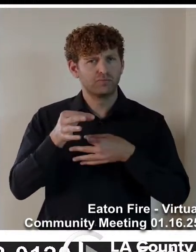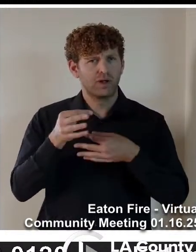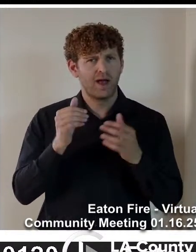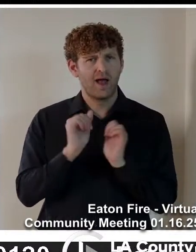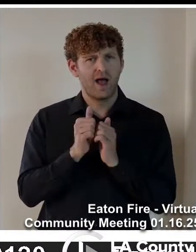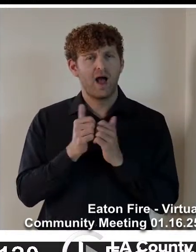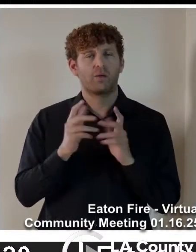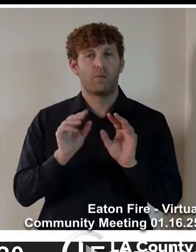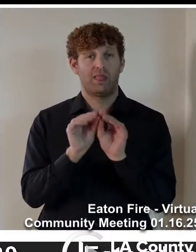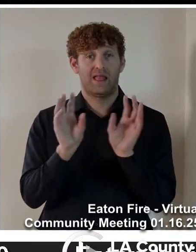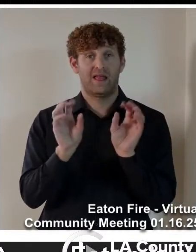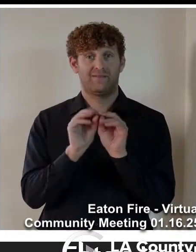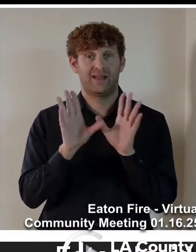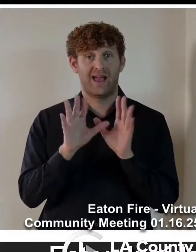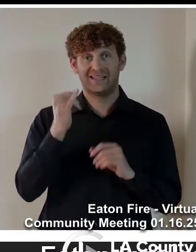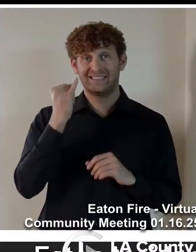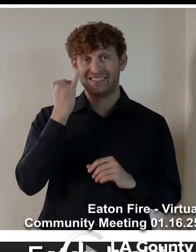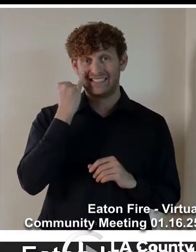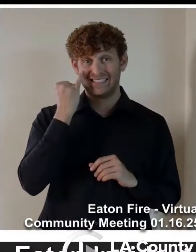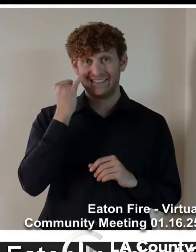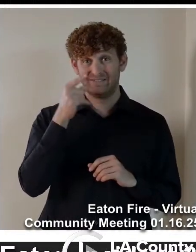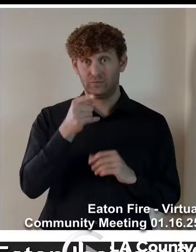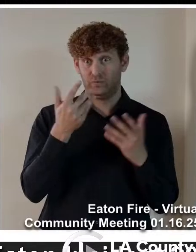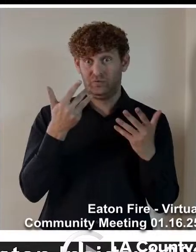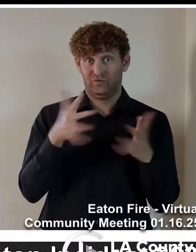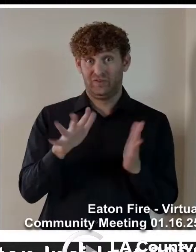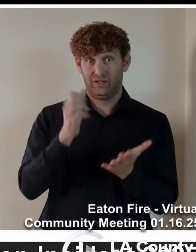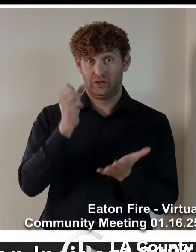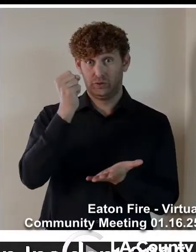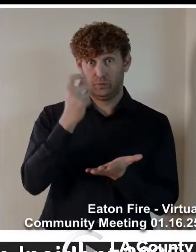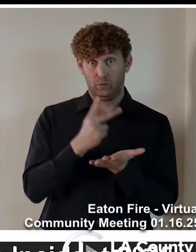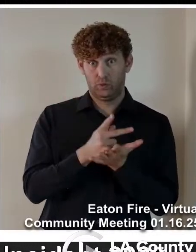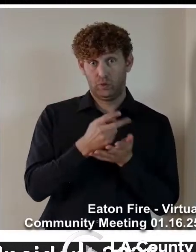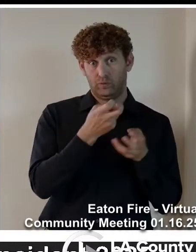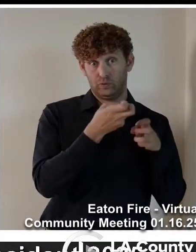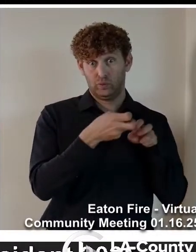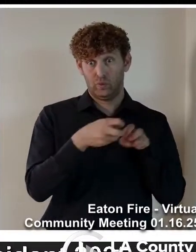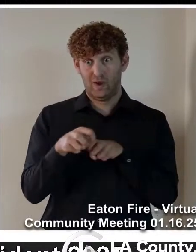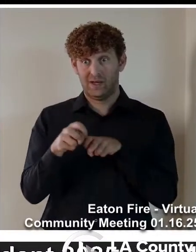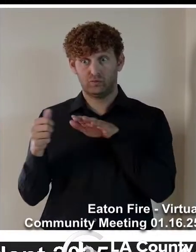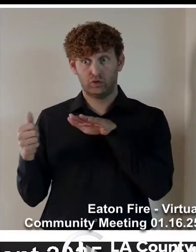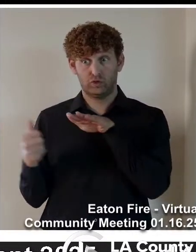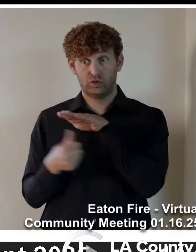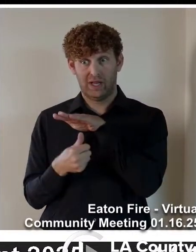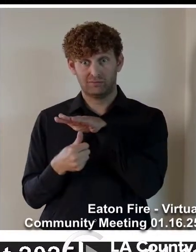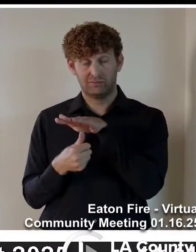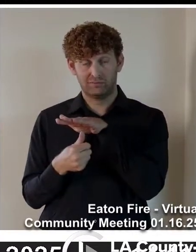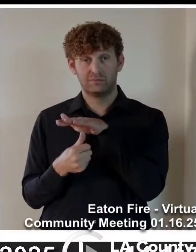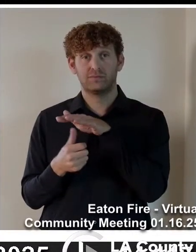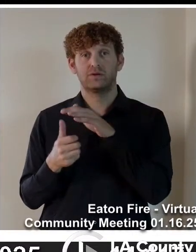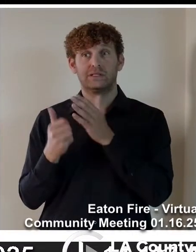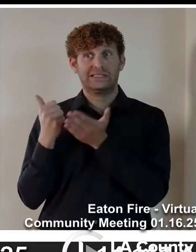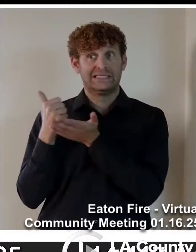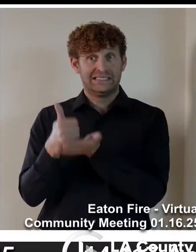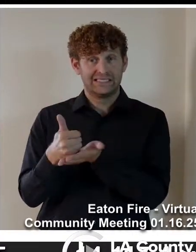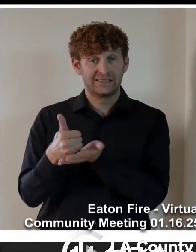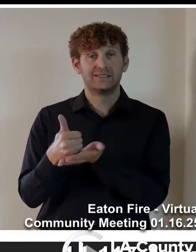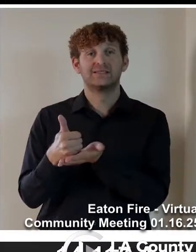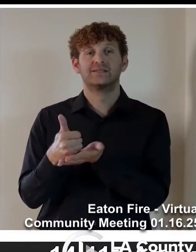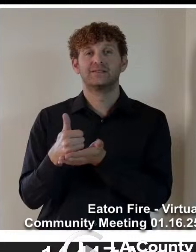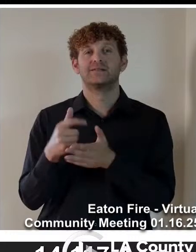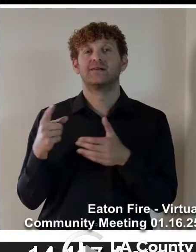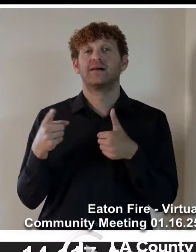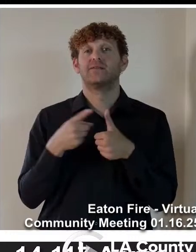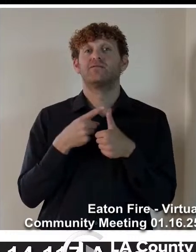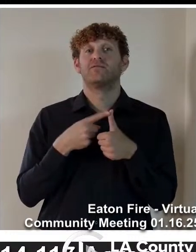have been approved for transitional sheltering assistance, the first step you should take is